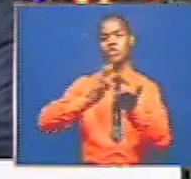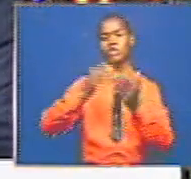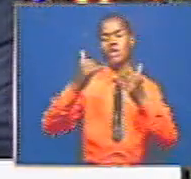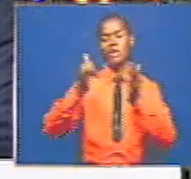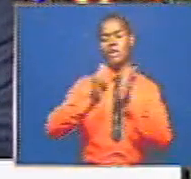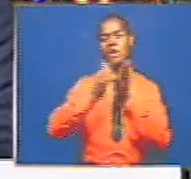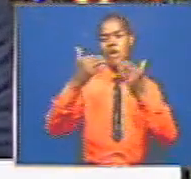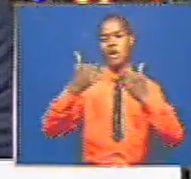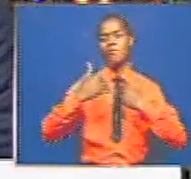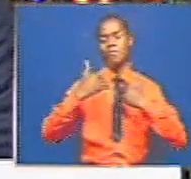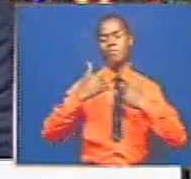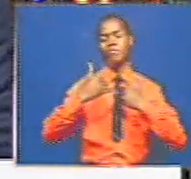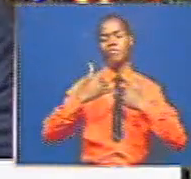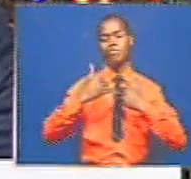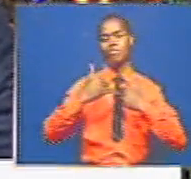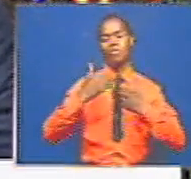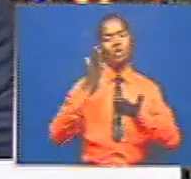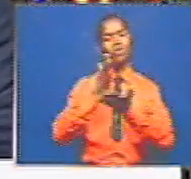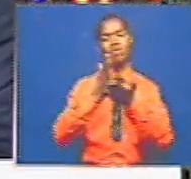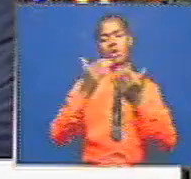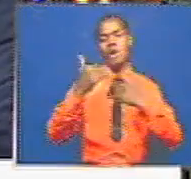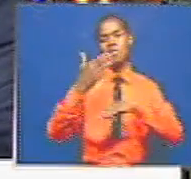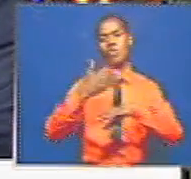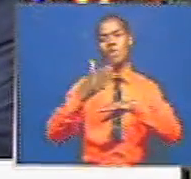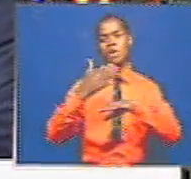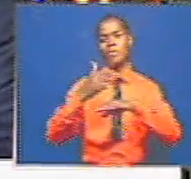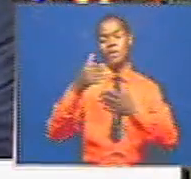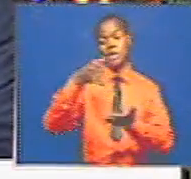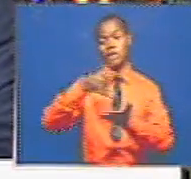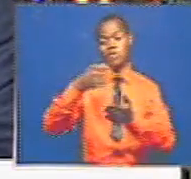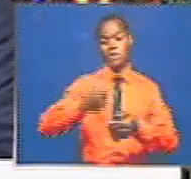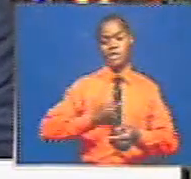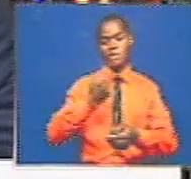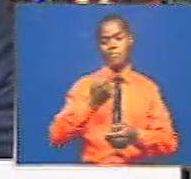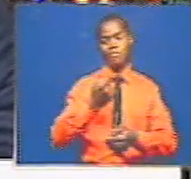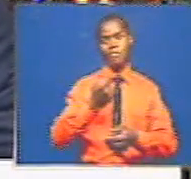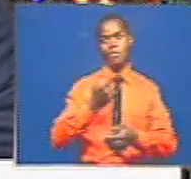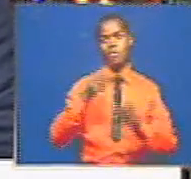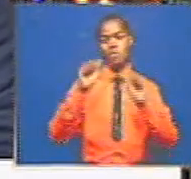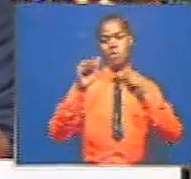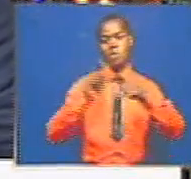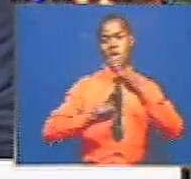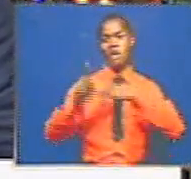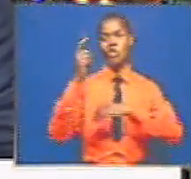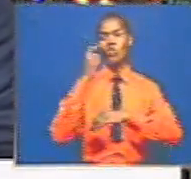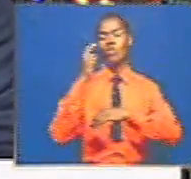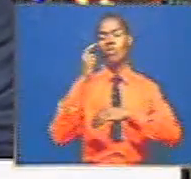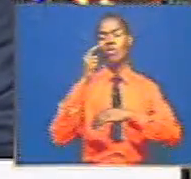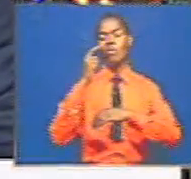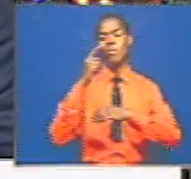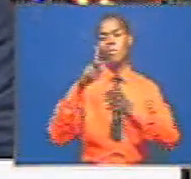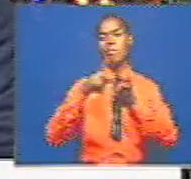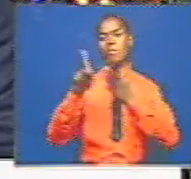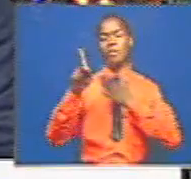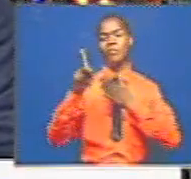have mismanaged them. Everyone, including me, you'll go to a shop, buy a half